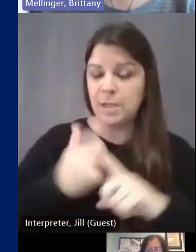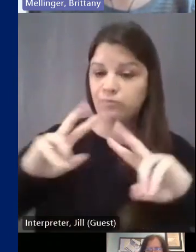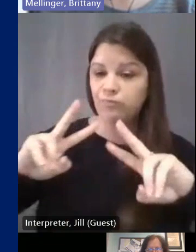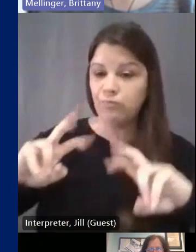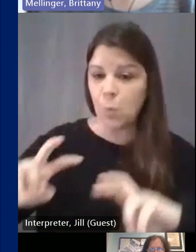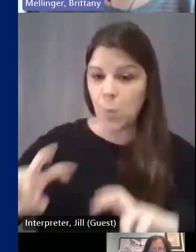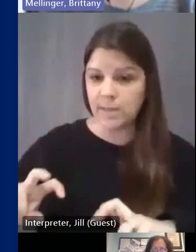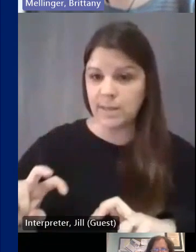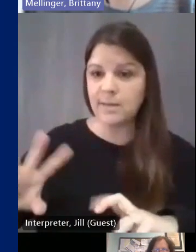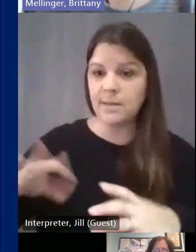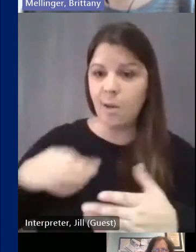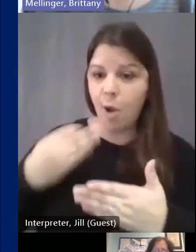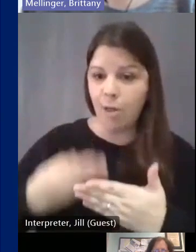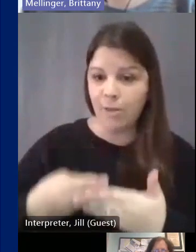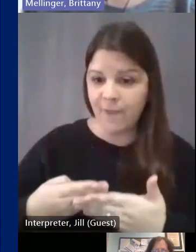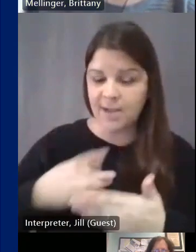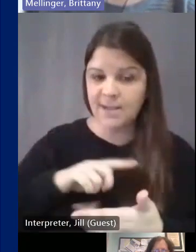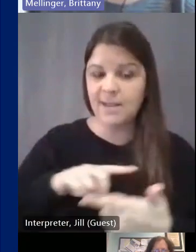of the case